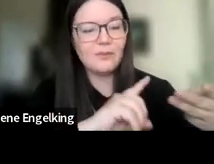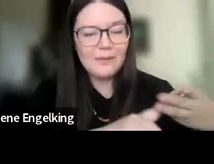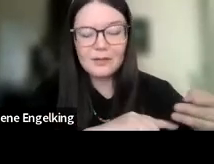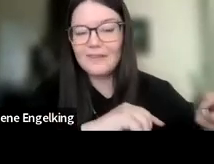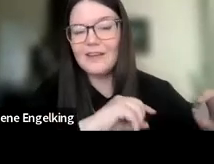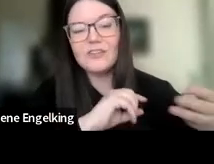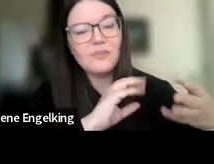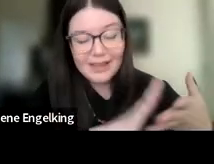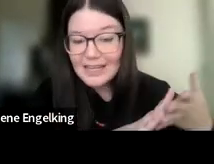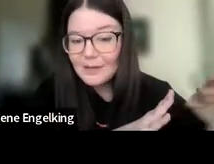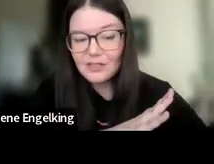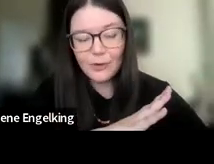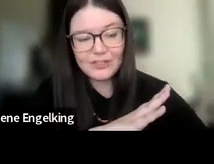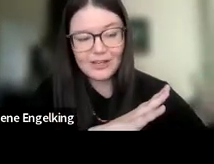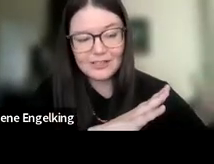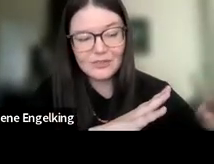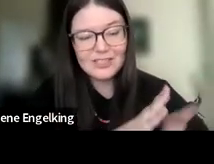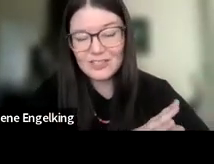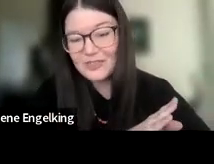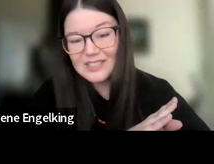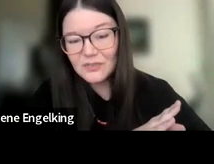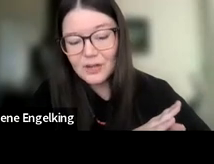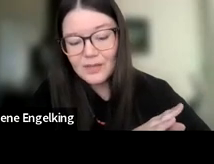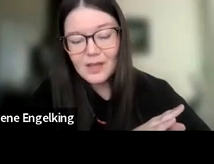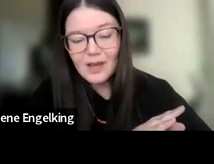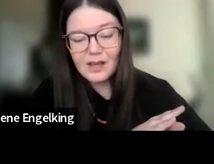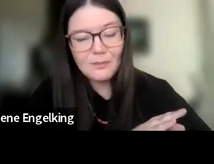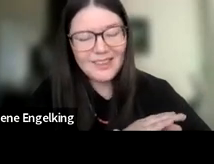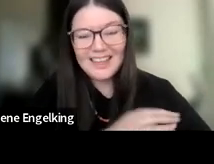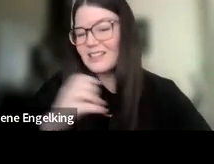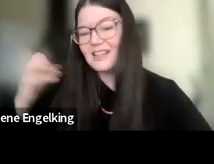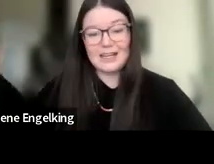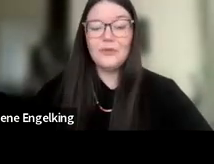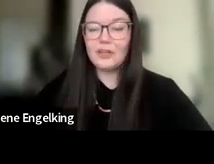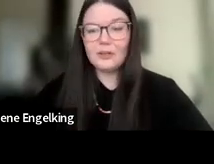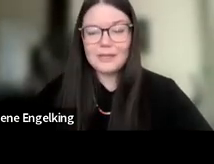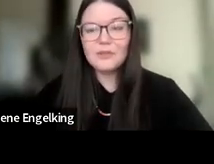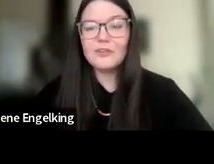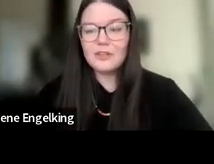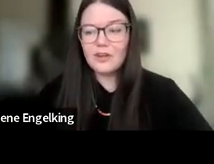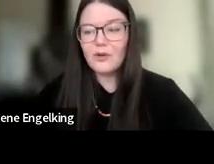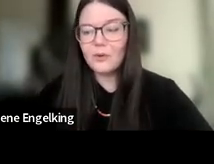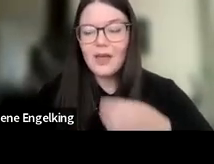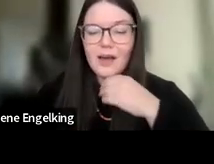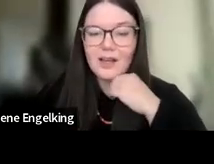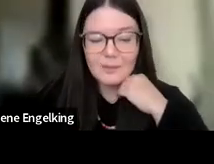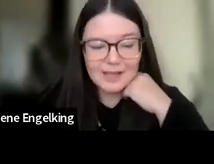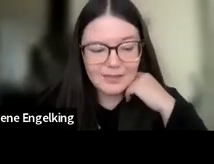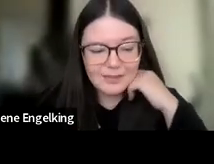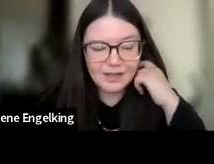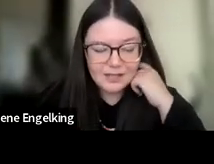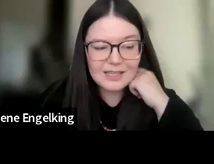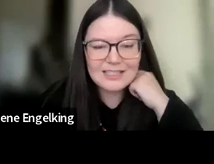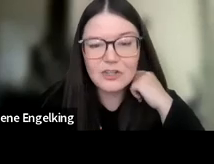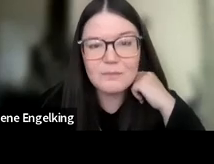enforcement, from the medical providers, from anybody who we try to seek services from, that's going to get out there. People are going to know,